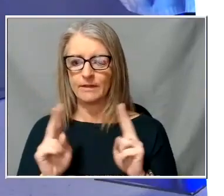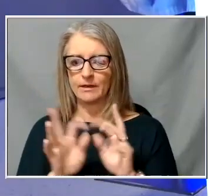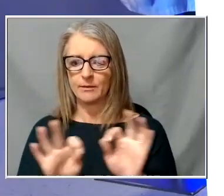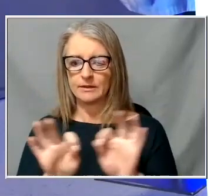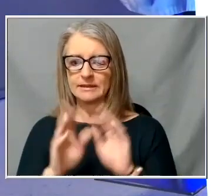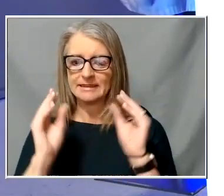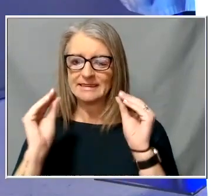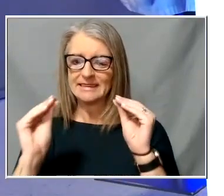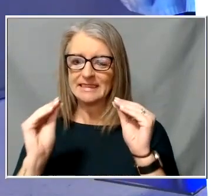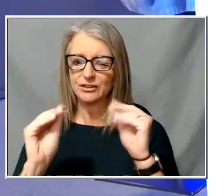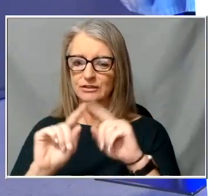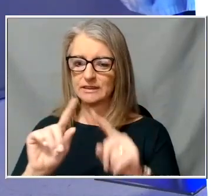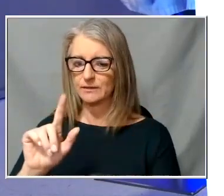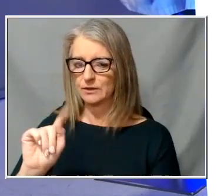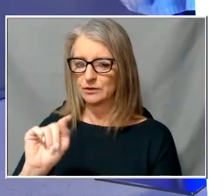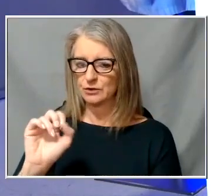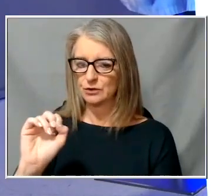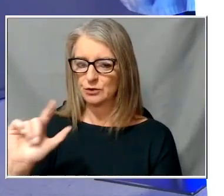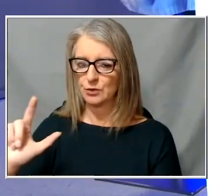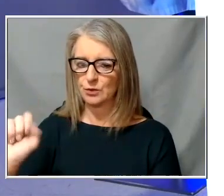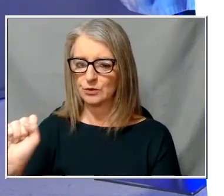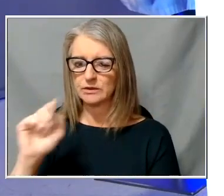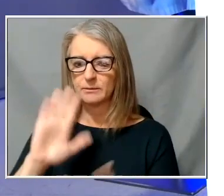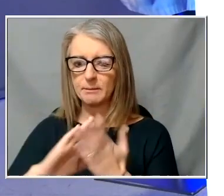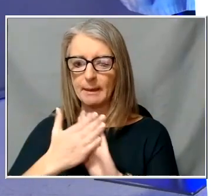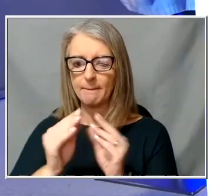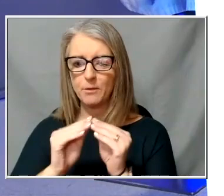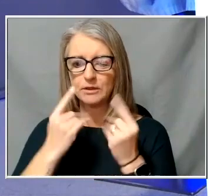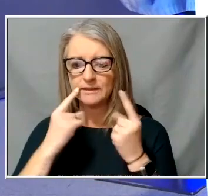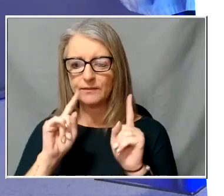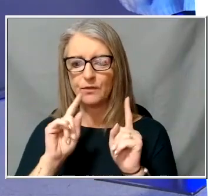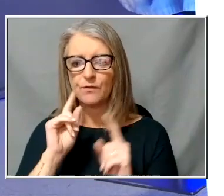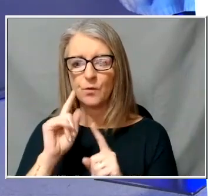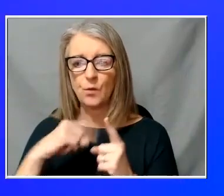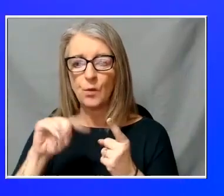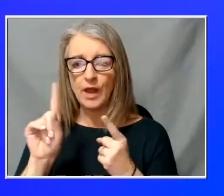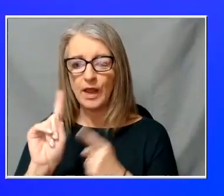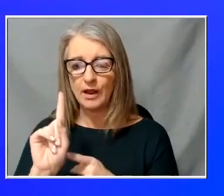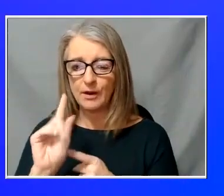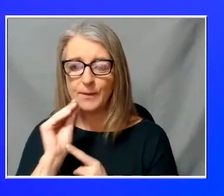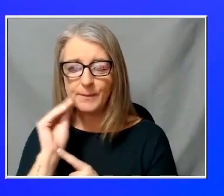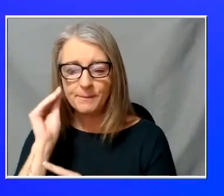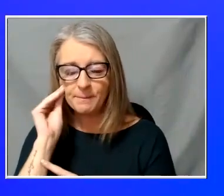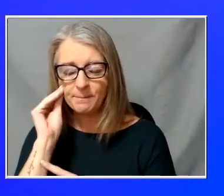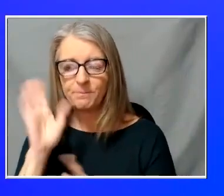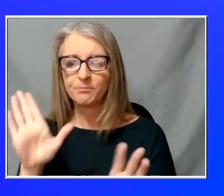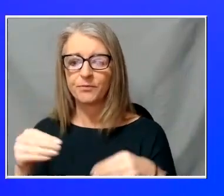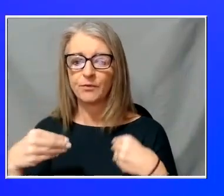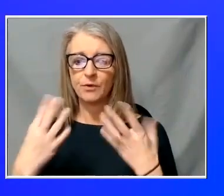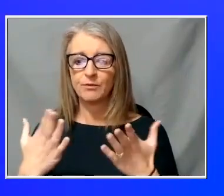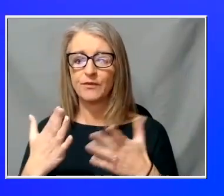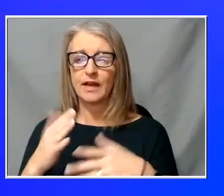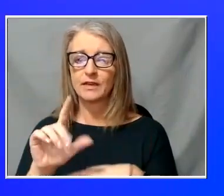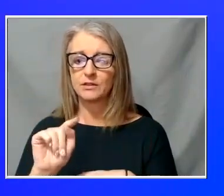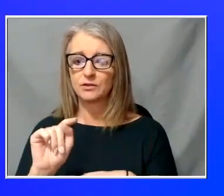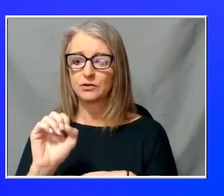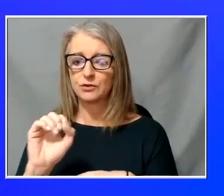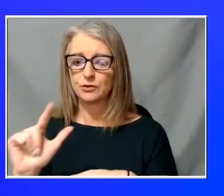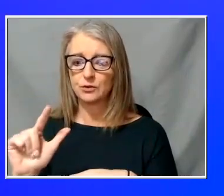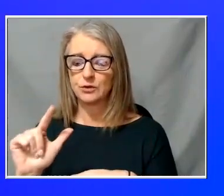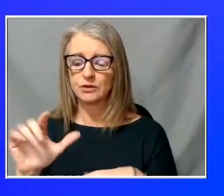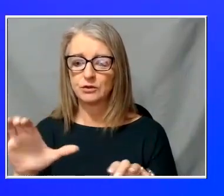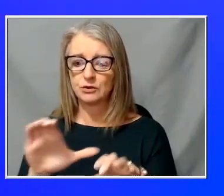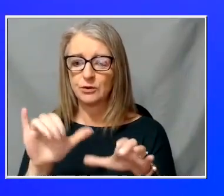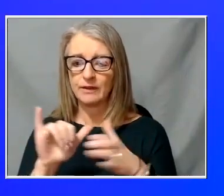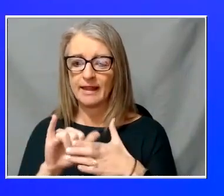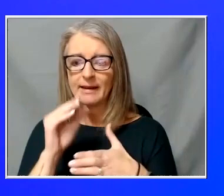those tools, yes, so that they can go home and be successful. Yes. So we providing them the tool to be able to do that at